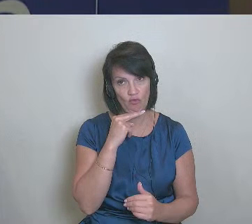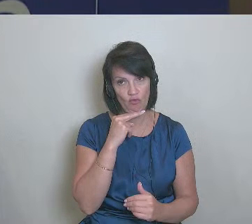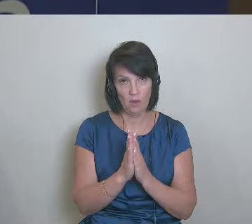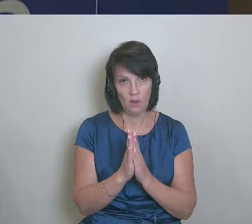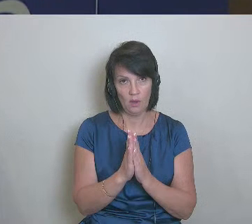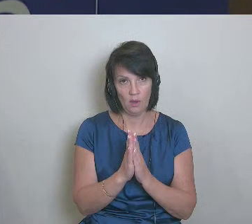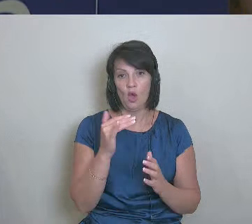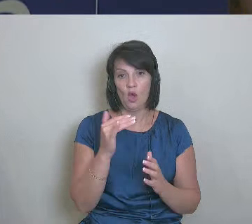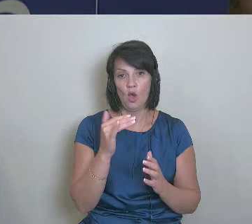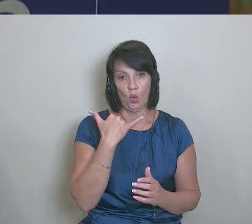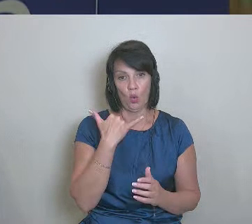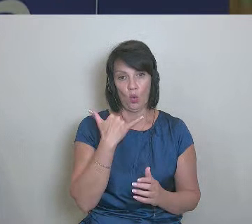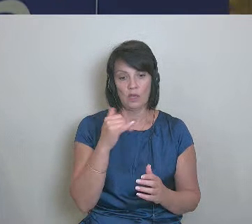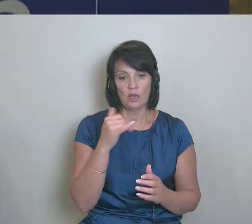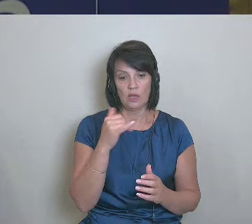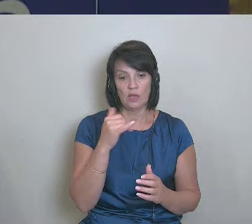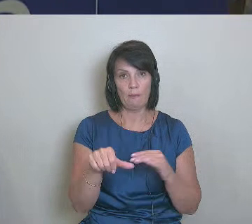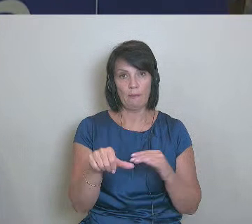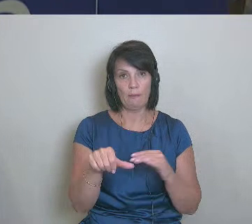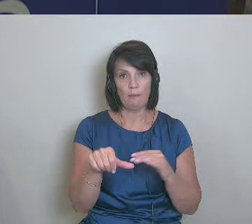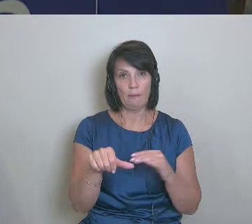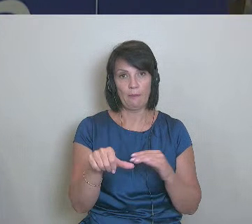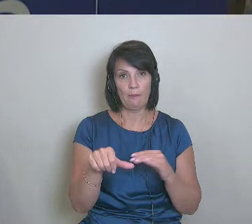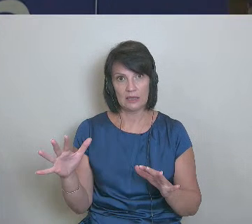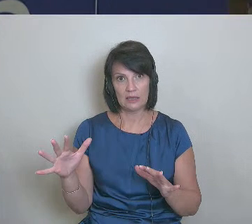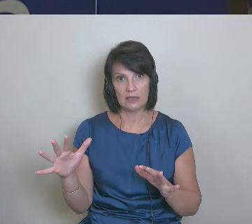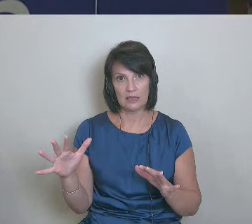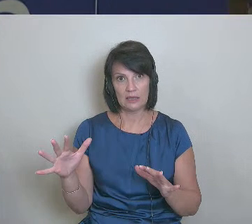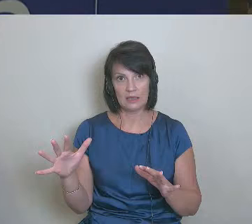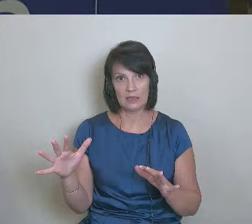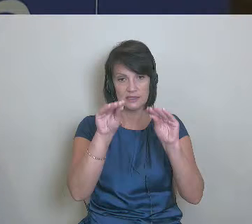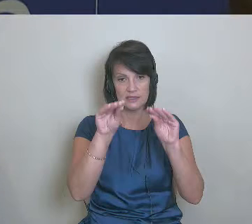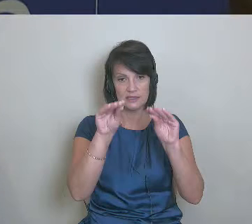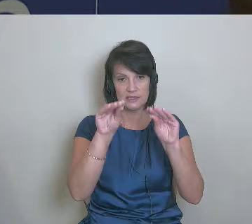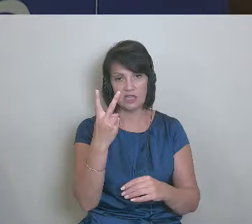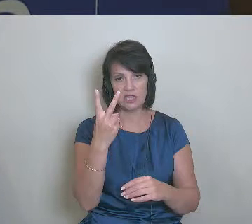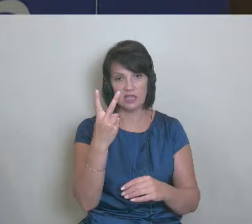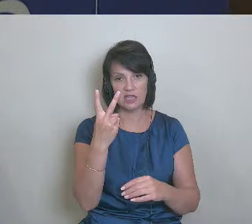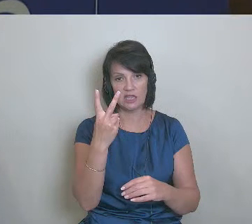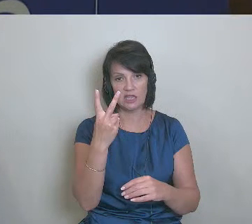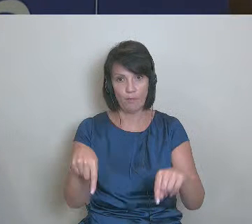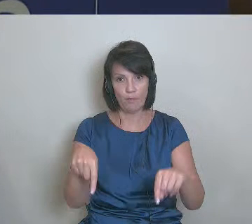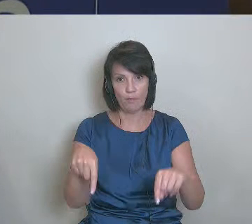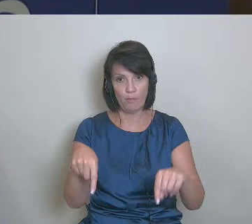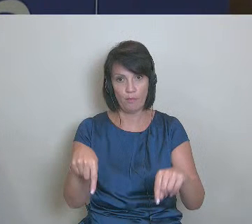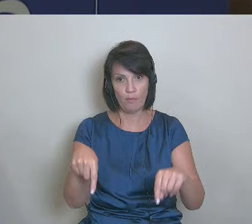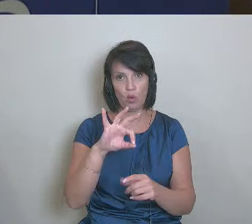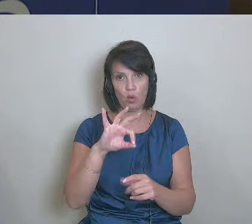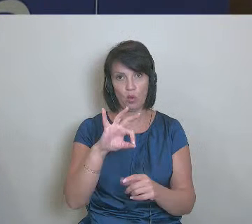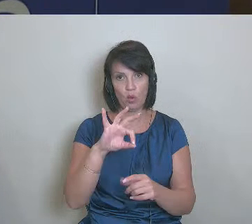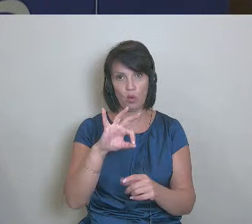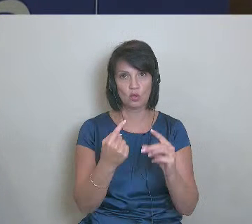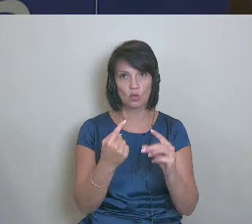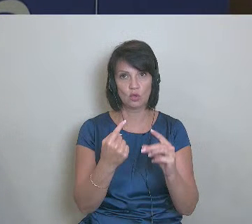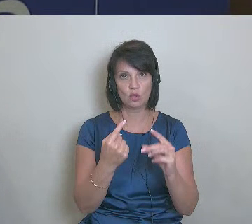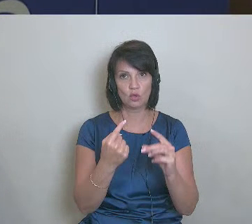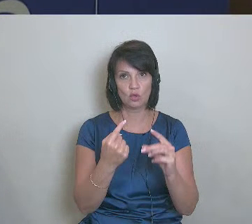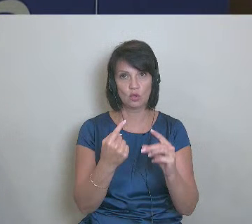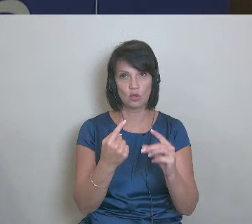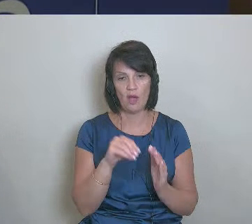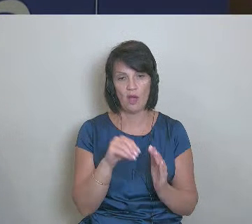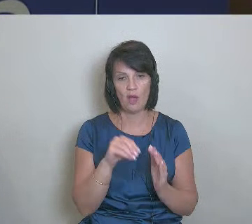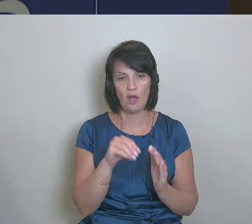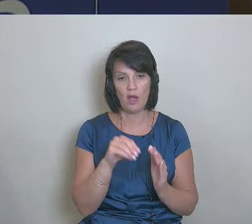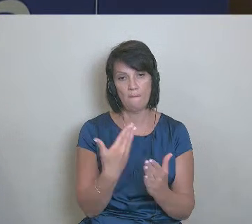And in some cases, we draw two protocols on the results of the